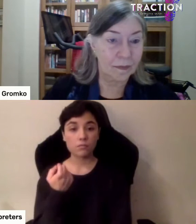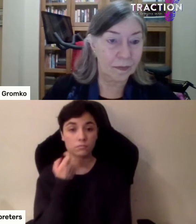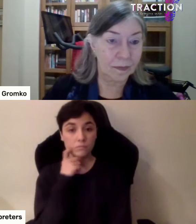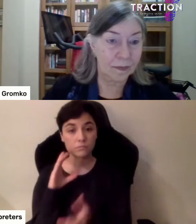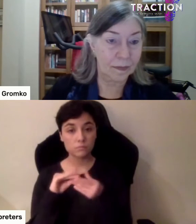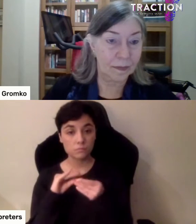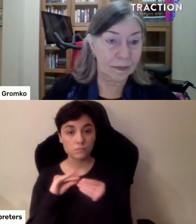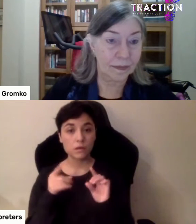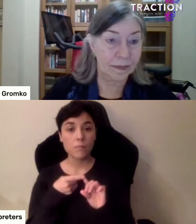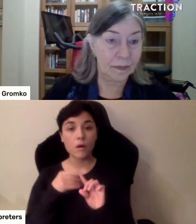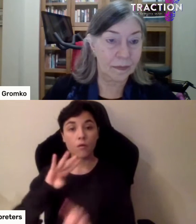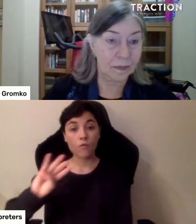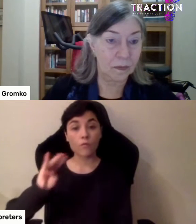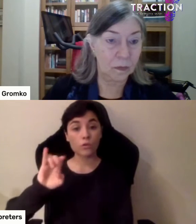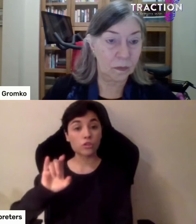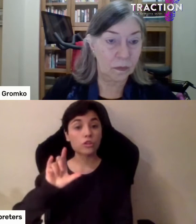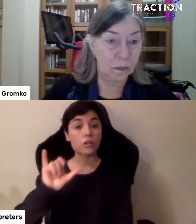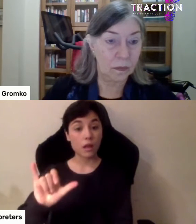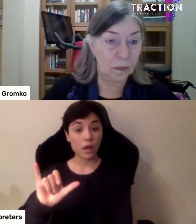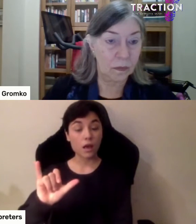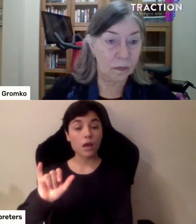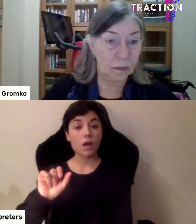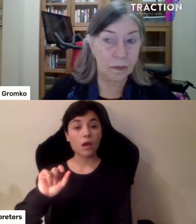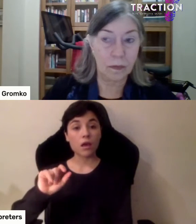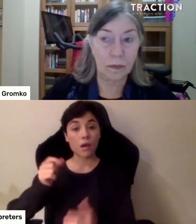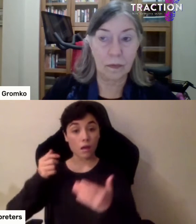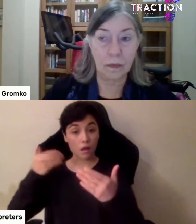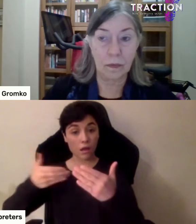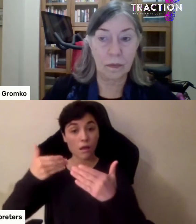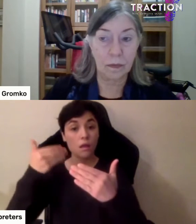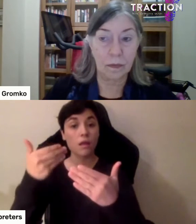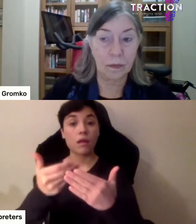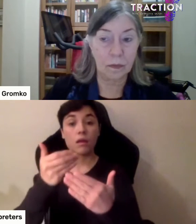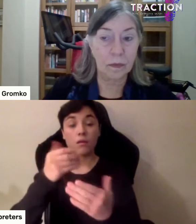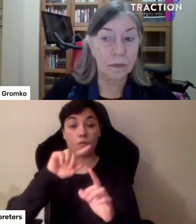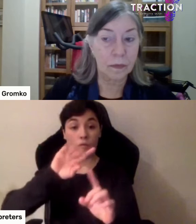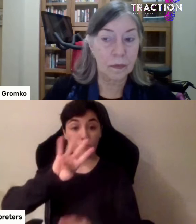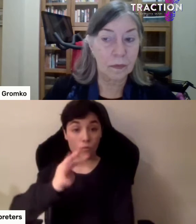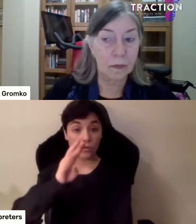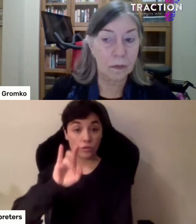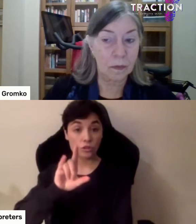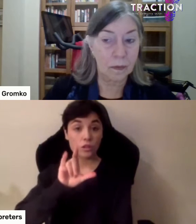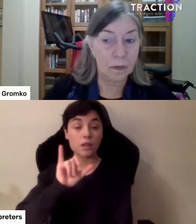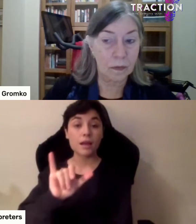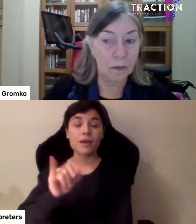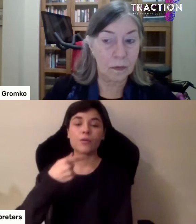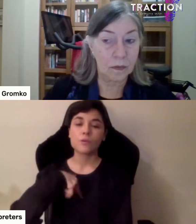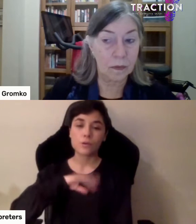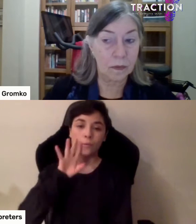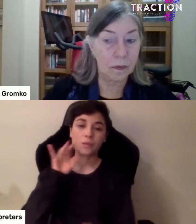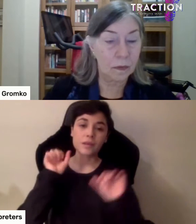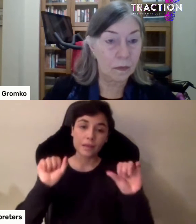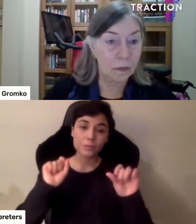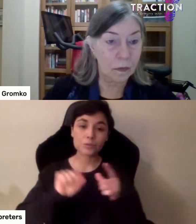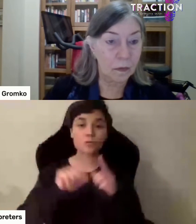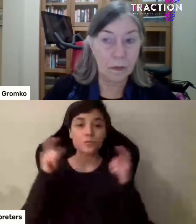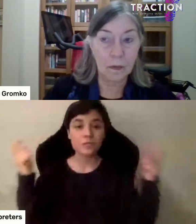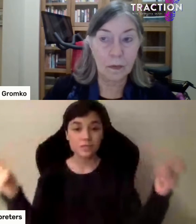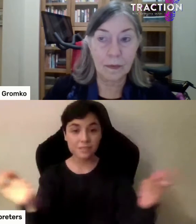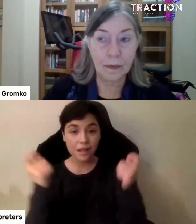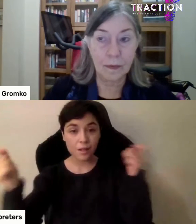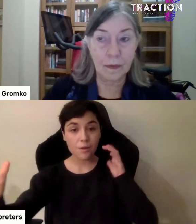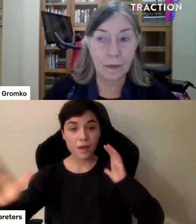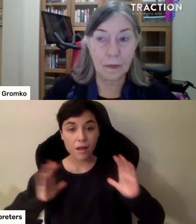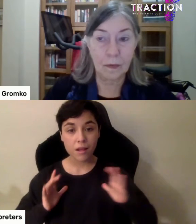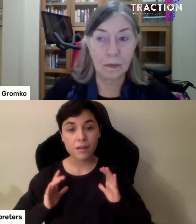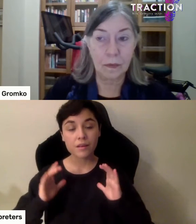what, by the 4th of July, we will be able to celebrate in groups of people. We probably still wear masks. Some people will probably